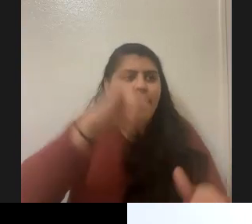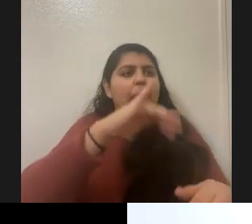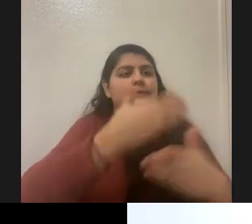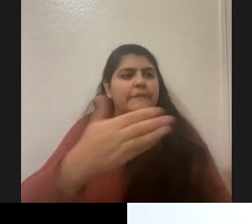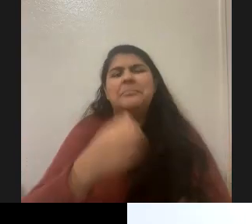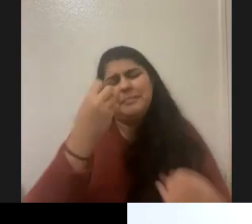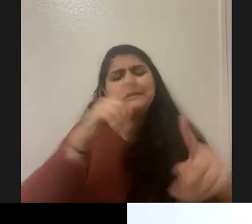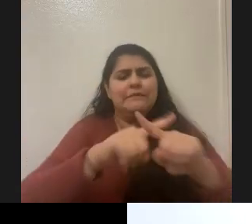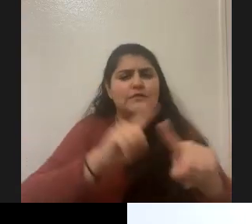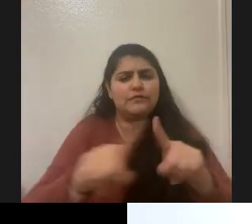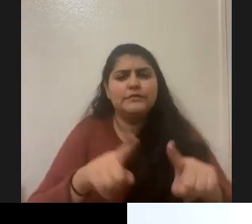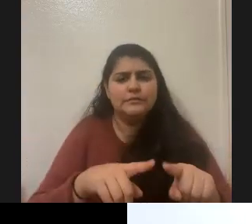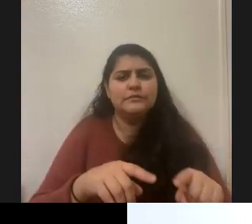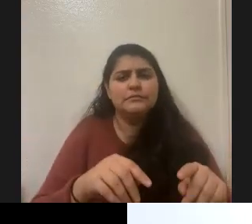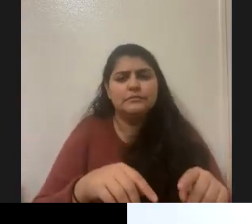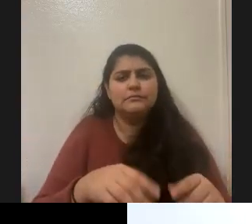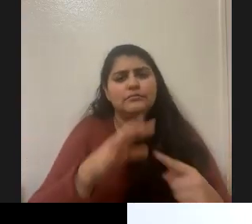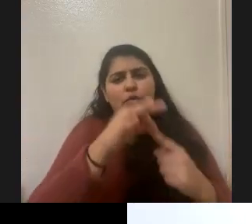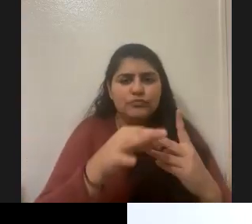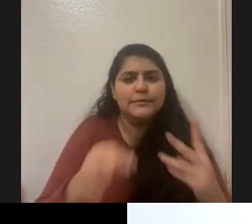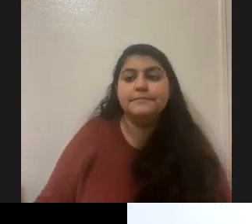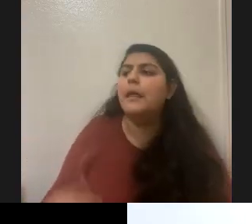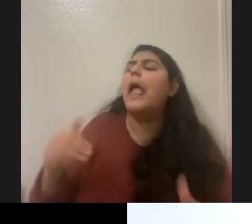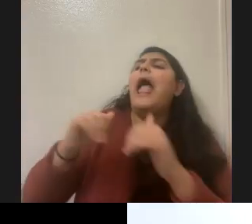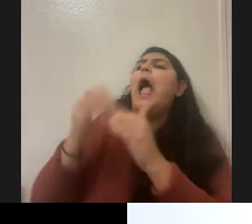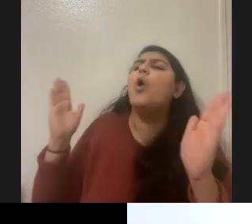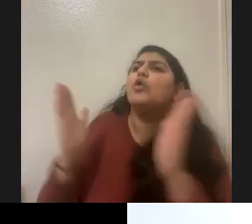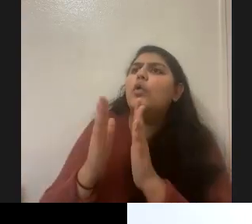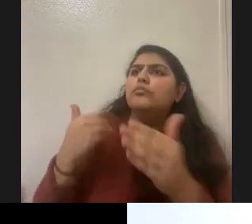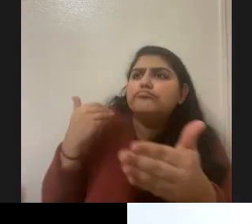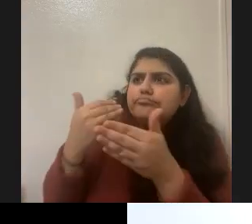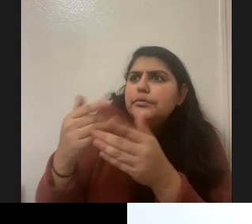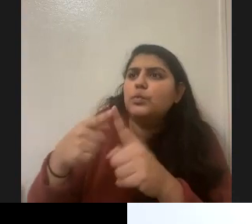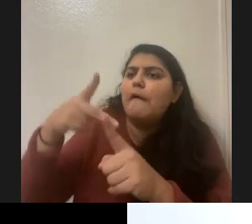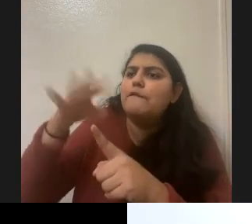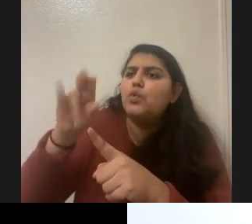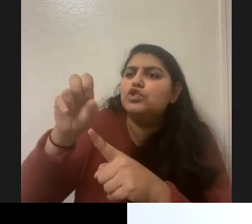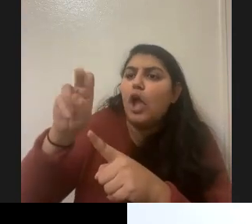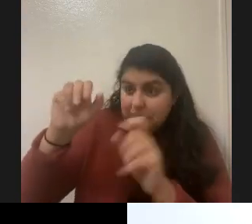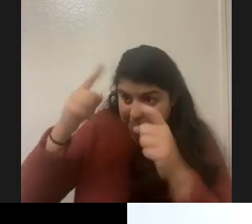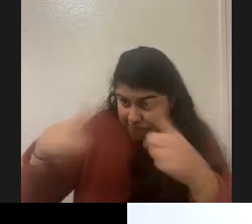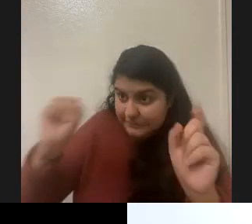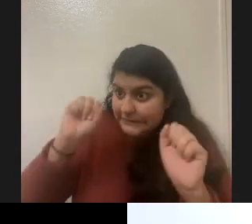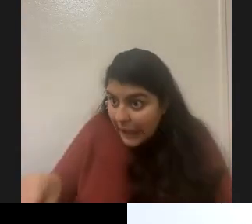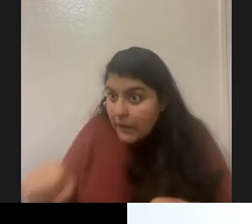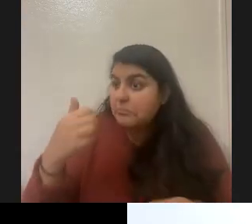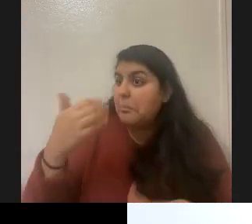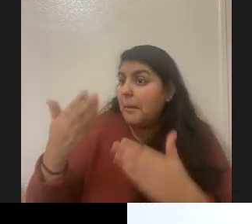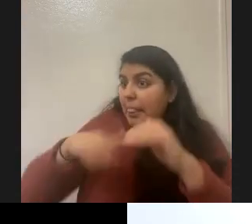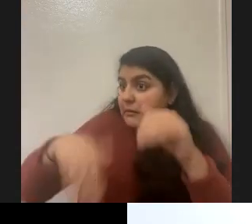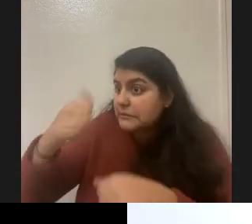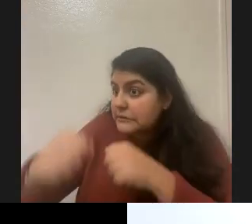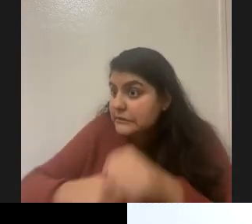Totally. How close do you feel like we are to getting fusion? Is that like a total pie in the sky, or like we could get there in 10 years, or like any minute? Who